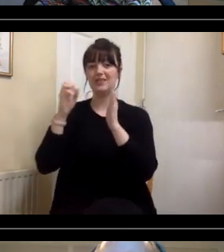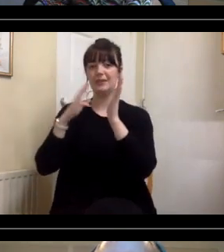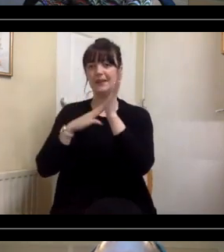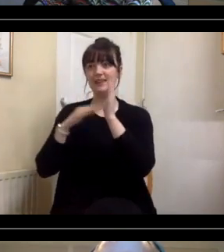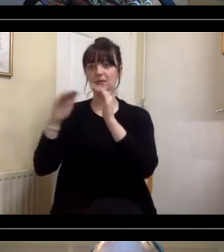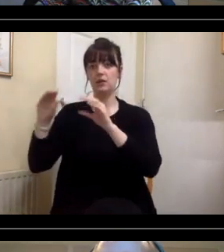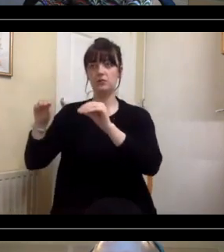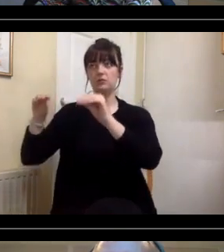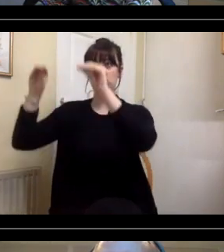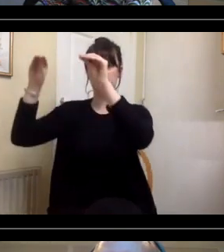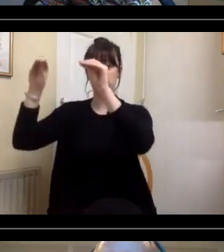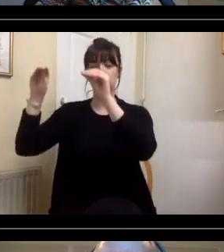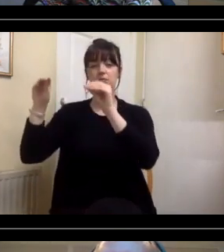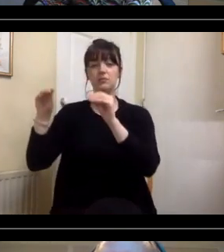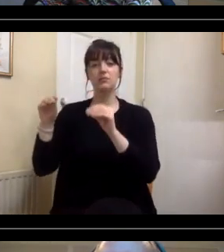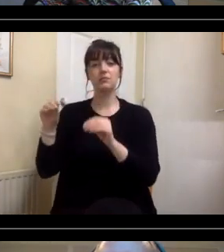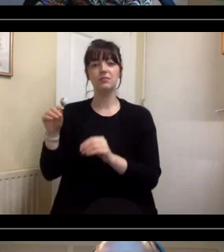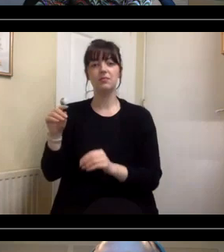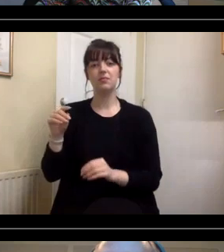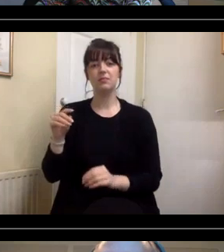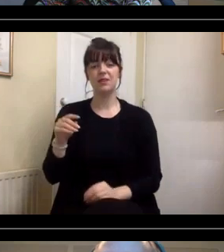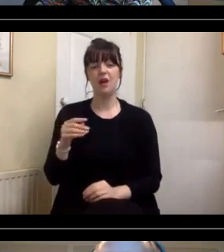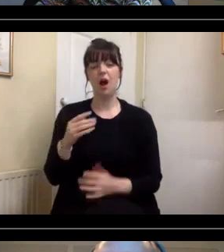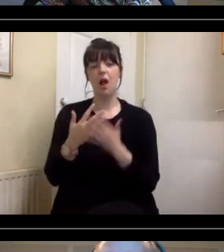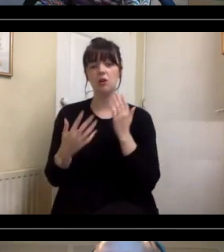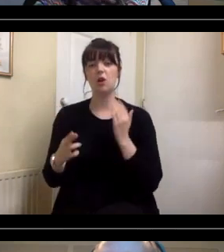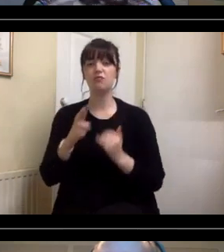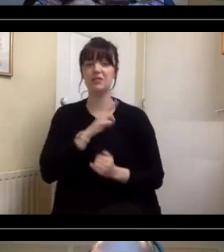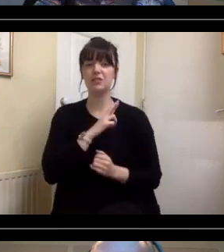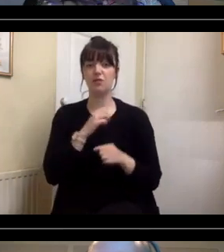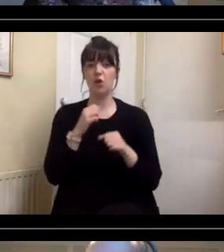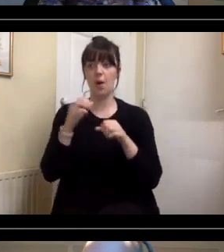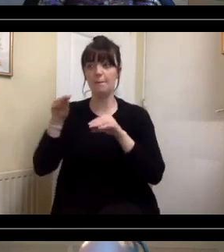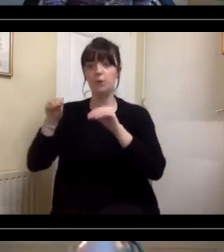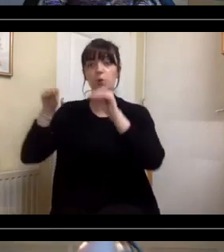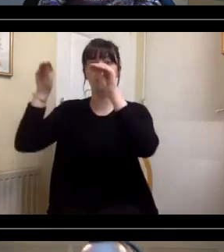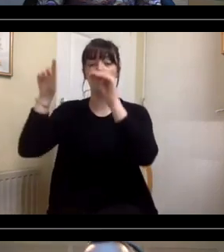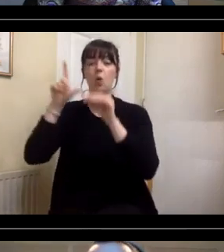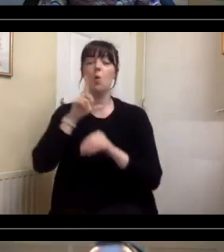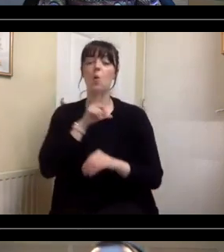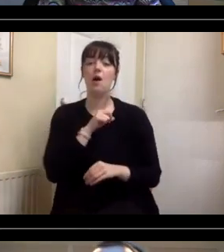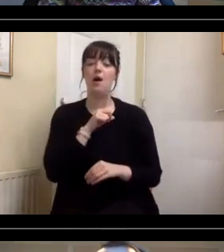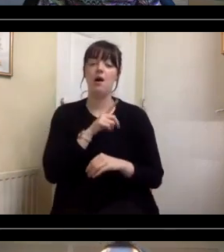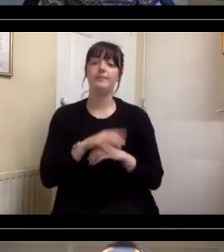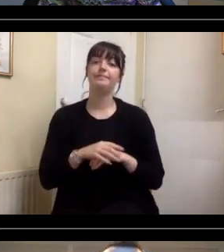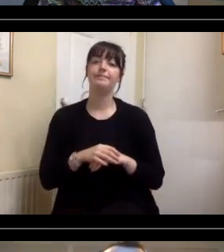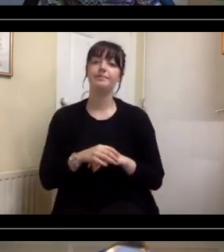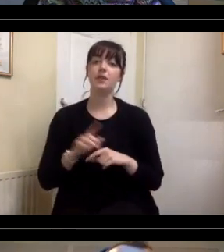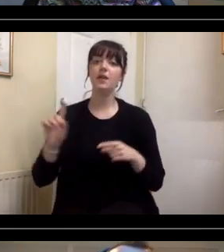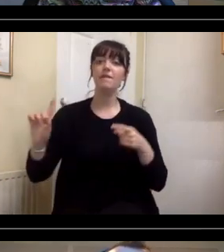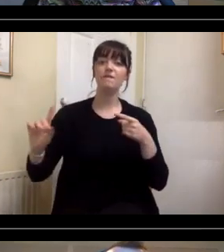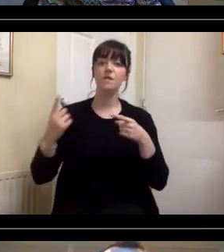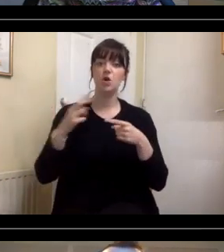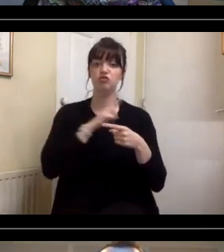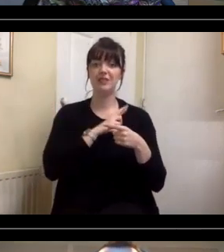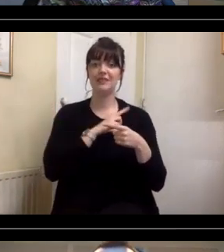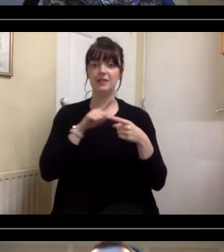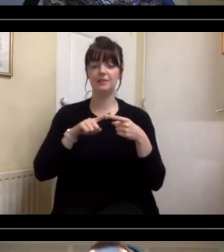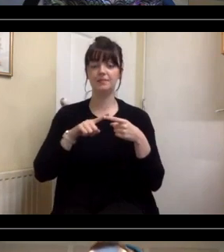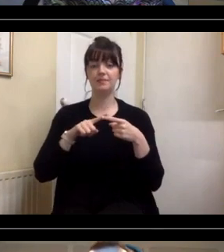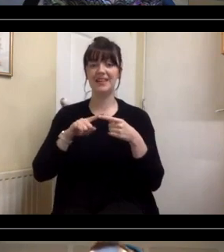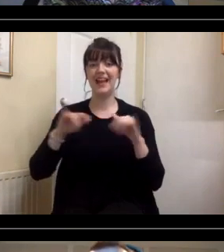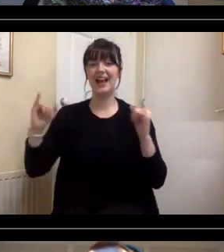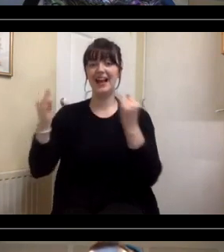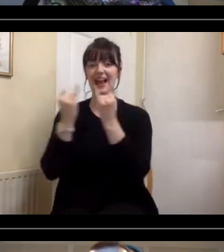for doing this. The first reason was that we had a clash between the bridge and